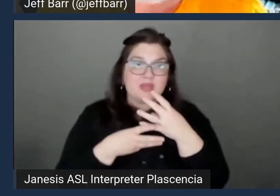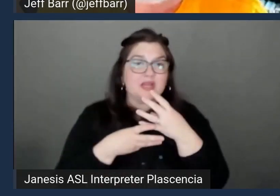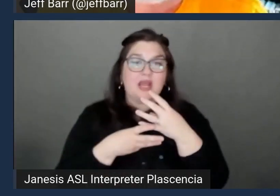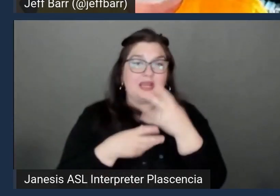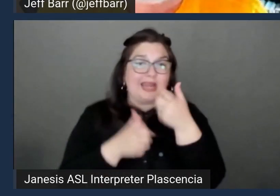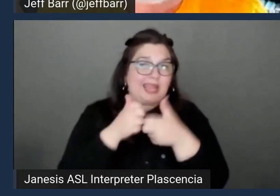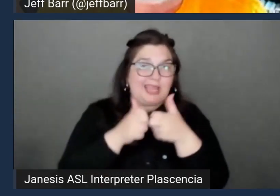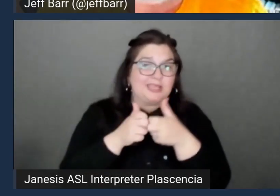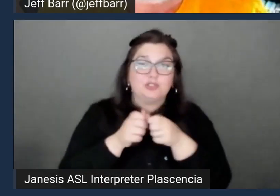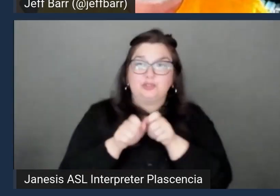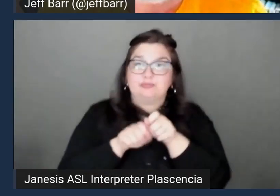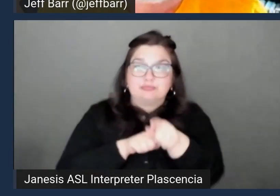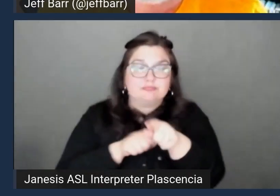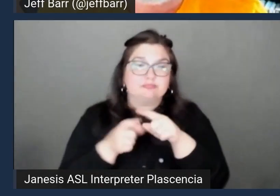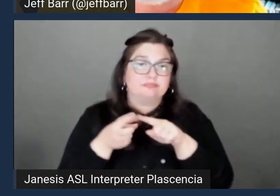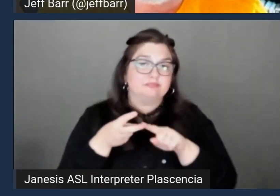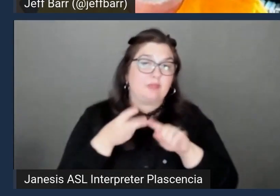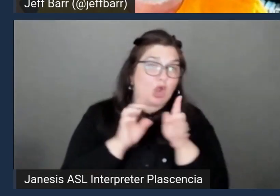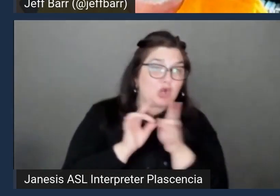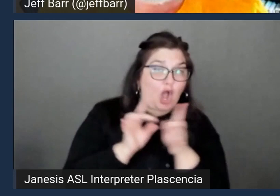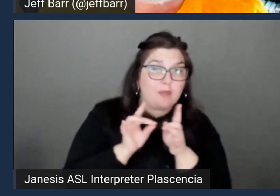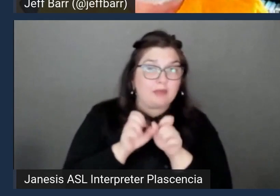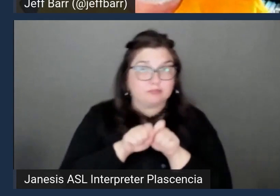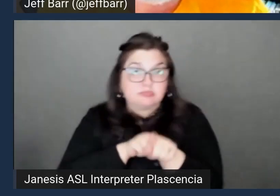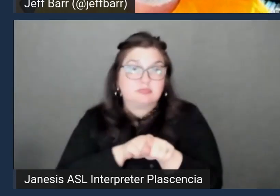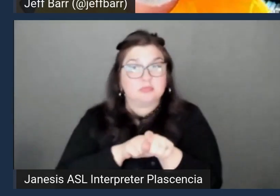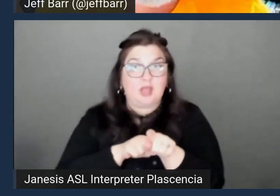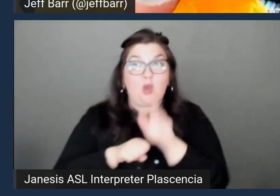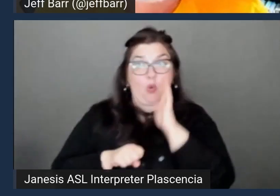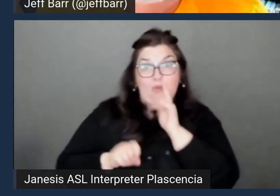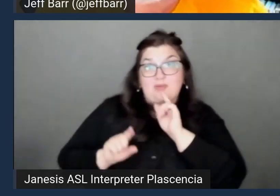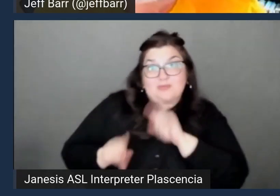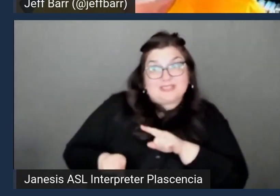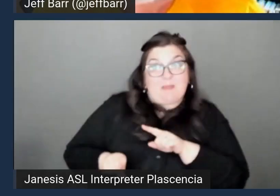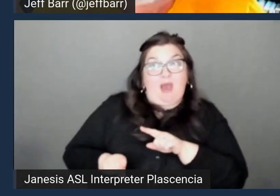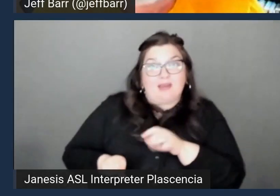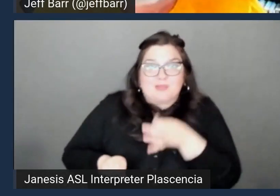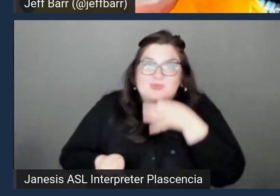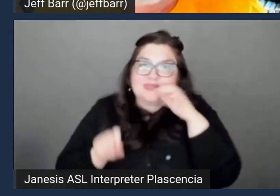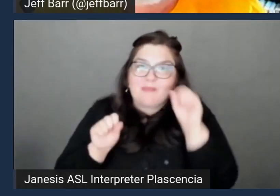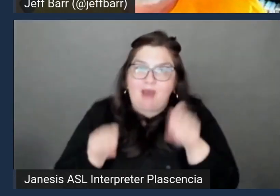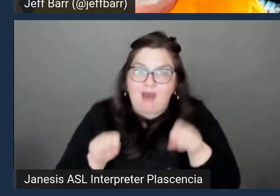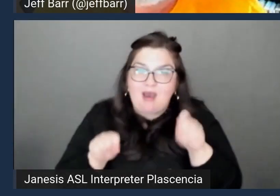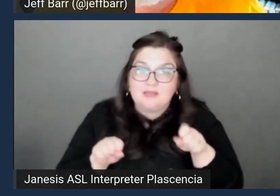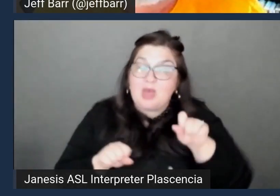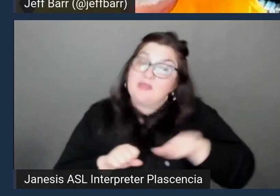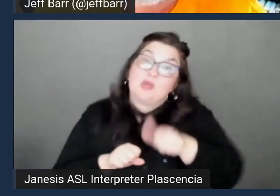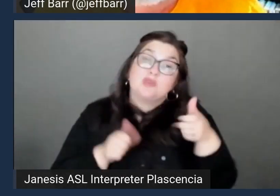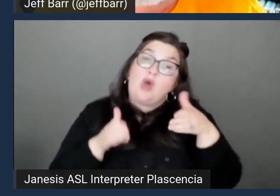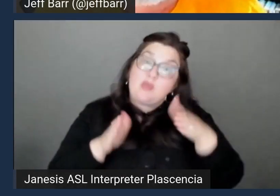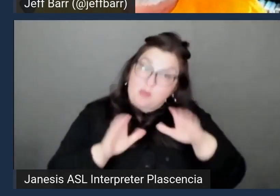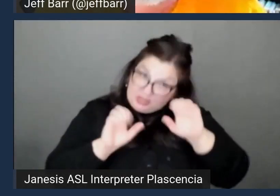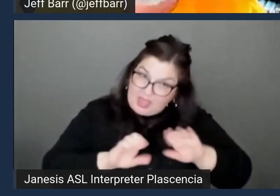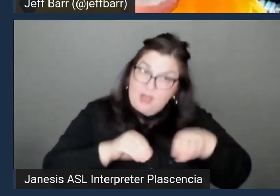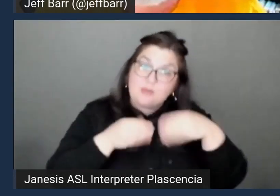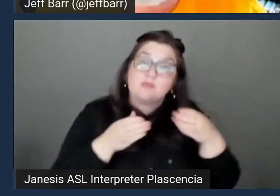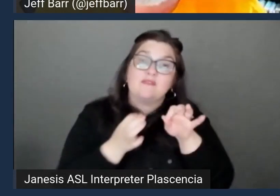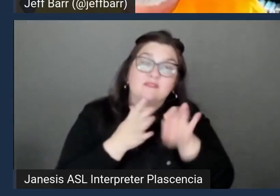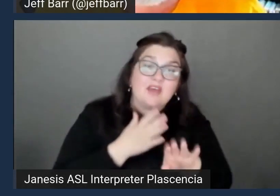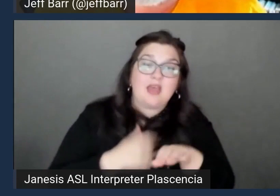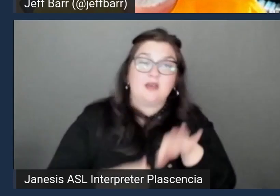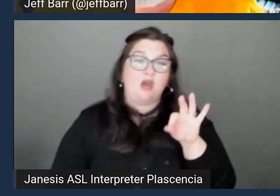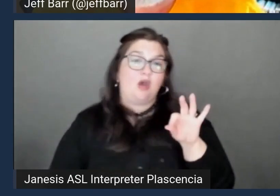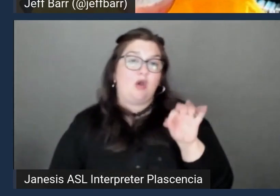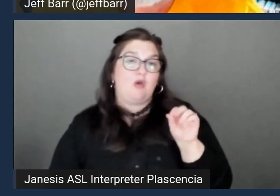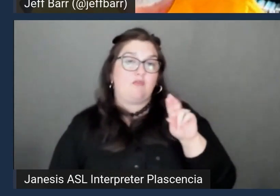us a comment, and we'll respond as quickly as we can. There are other ways that you can give us feedback as well. You can go to the forums and create a